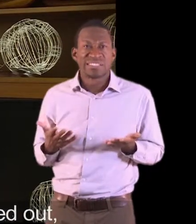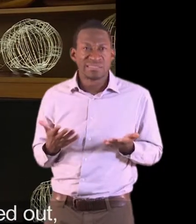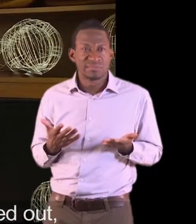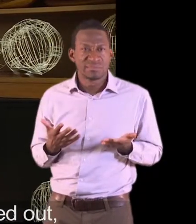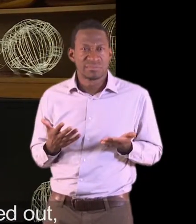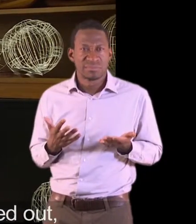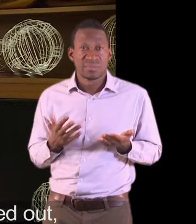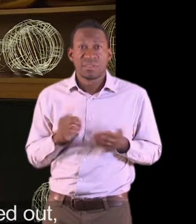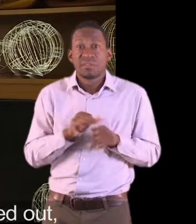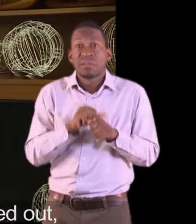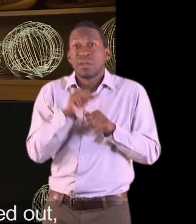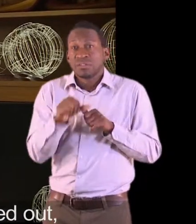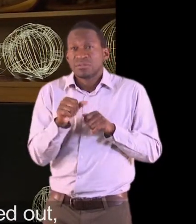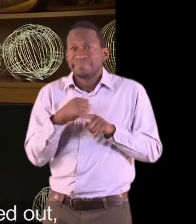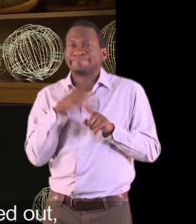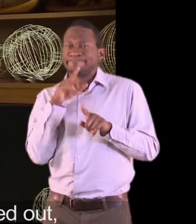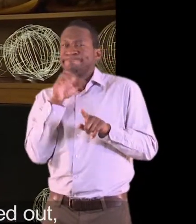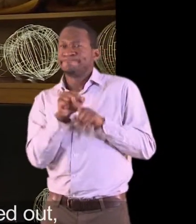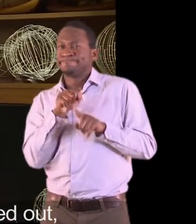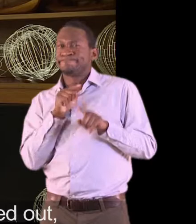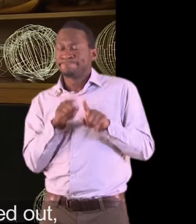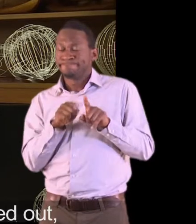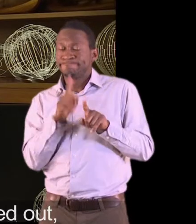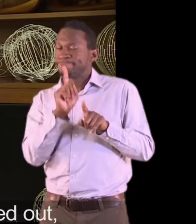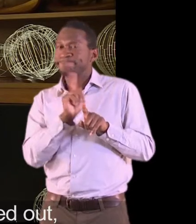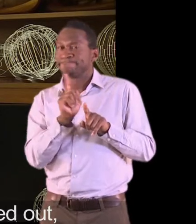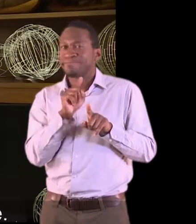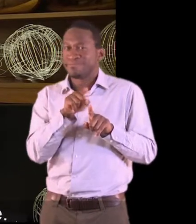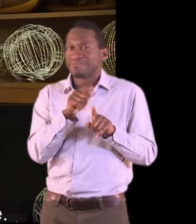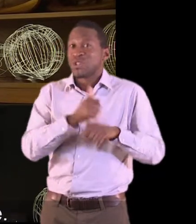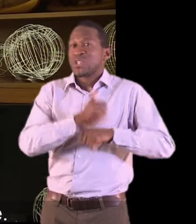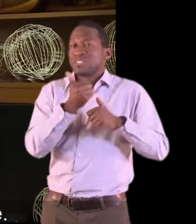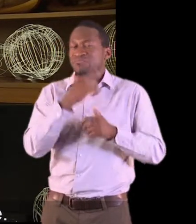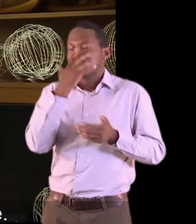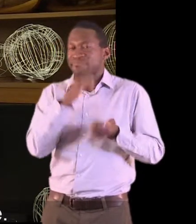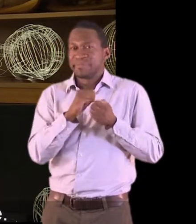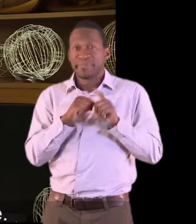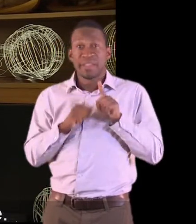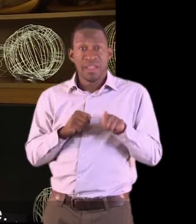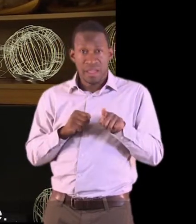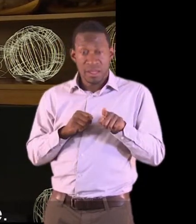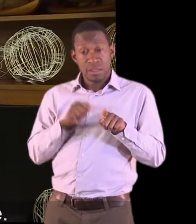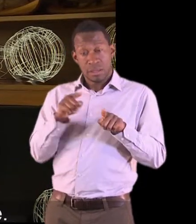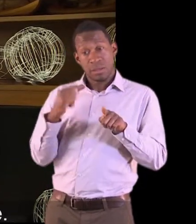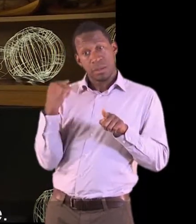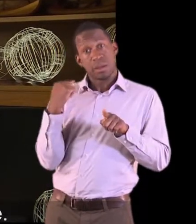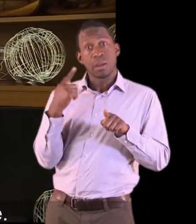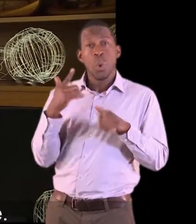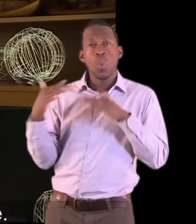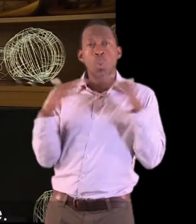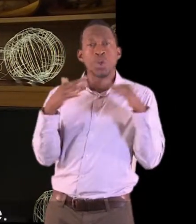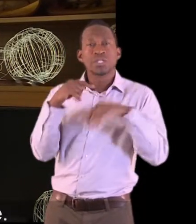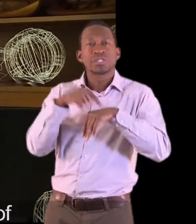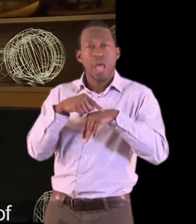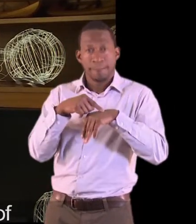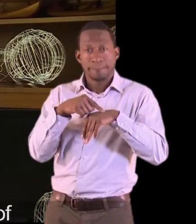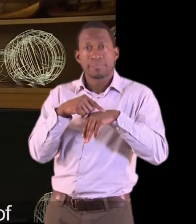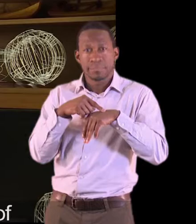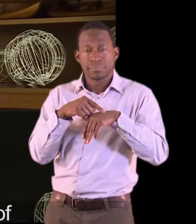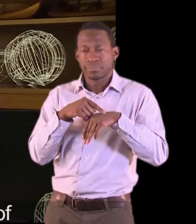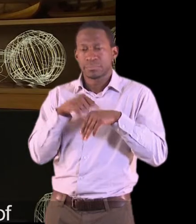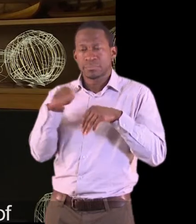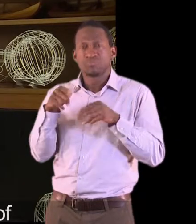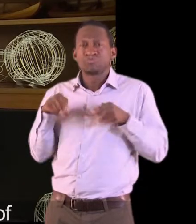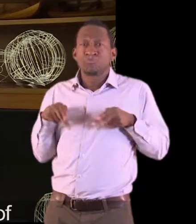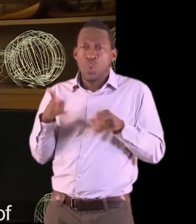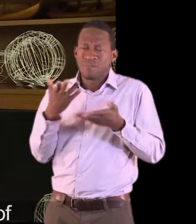But then again, as I pointed out, there was a good side to it, in that it was wartime. The